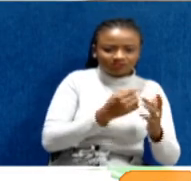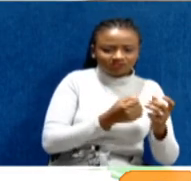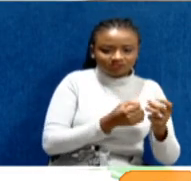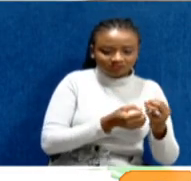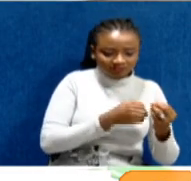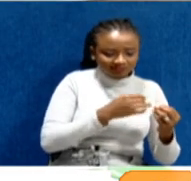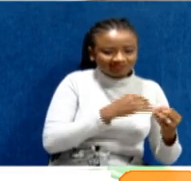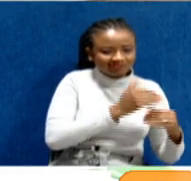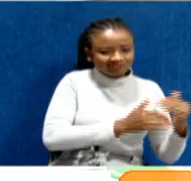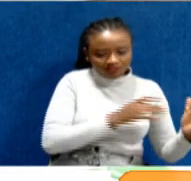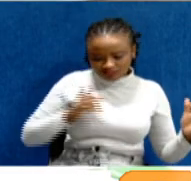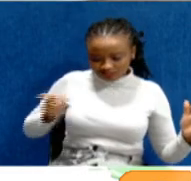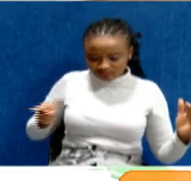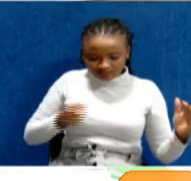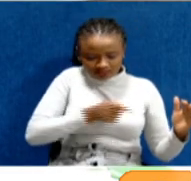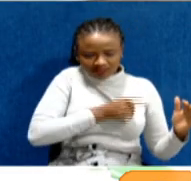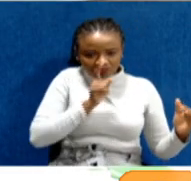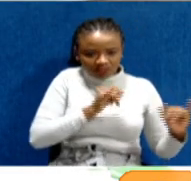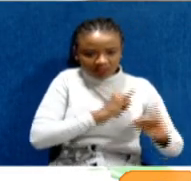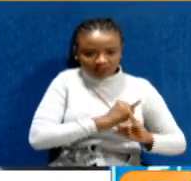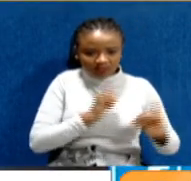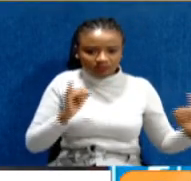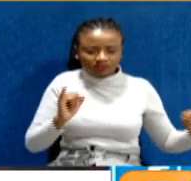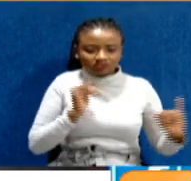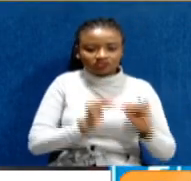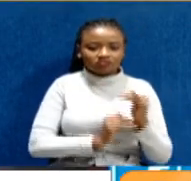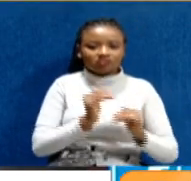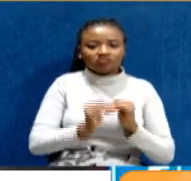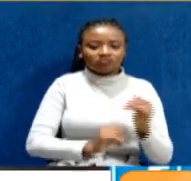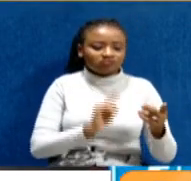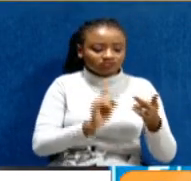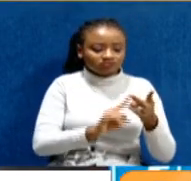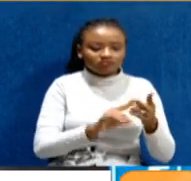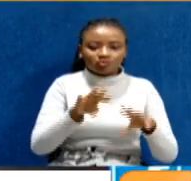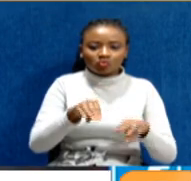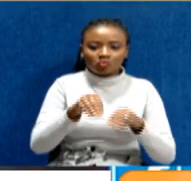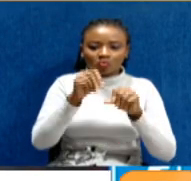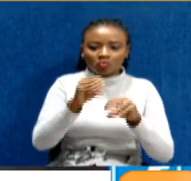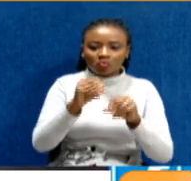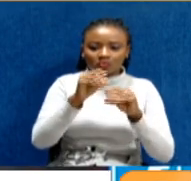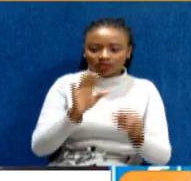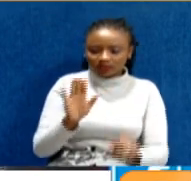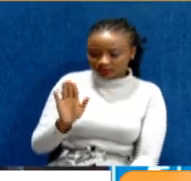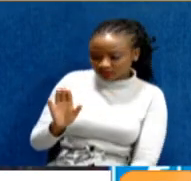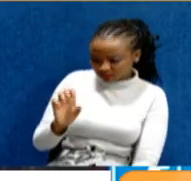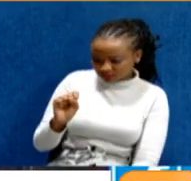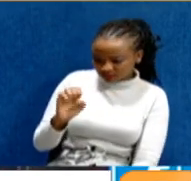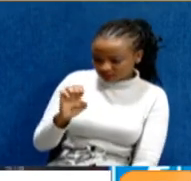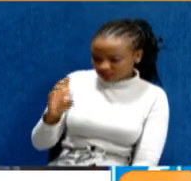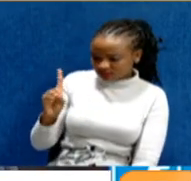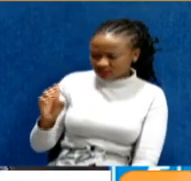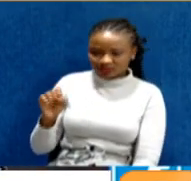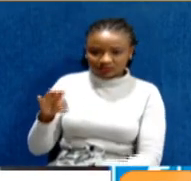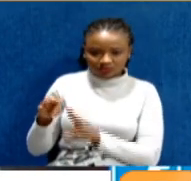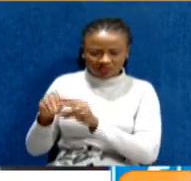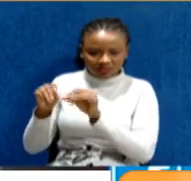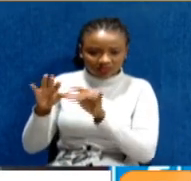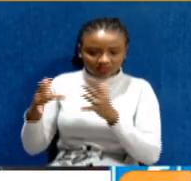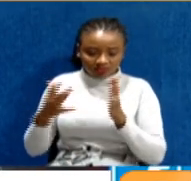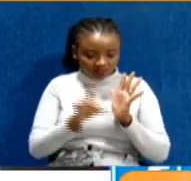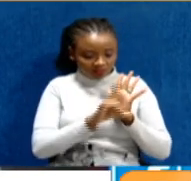looking at the areas of hygiene. Then the other aspect is quality of the seeds. Yeah. So this law tries to